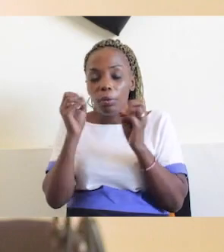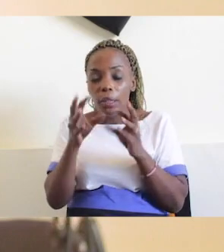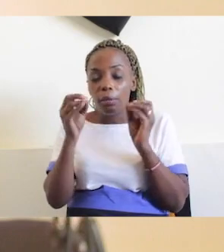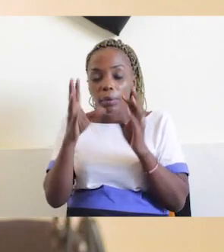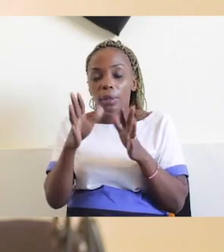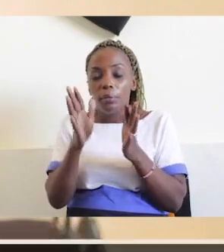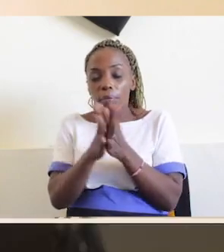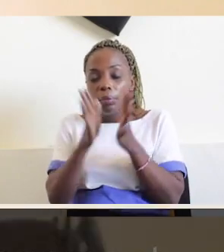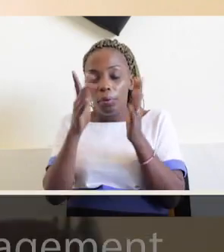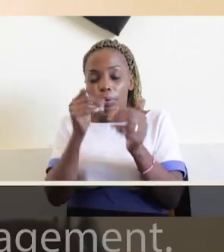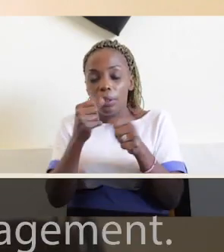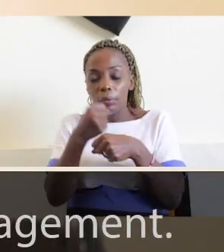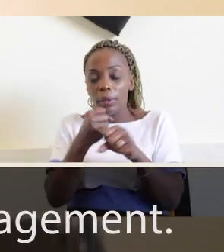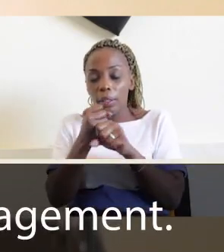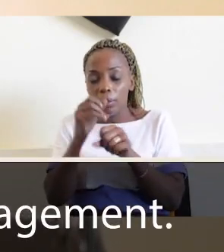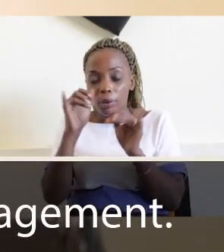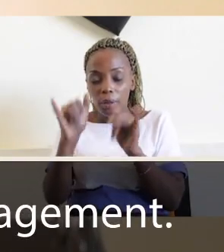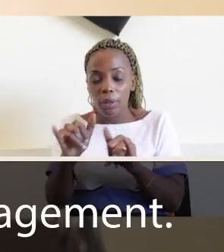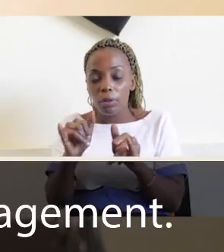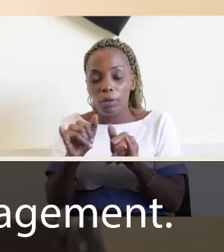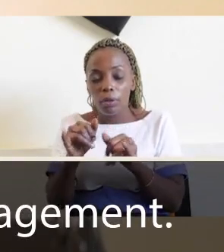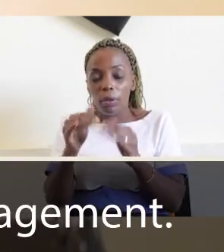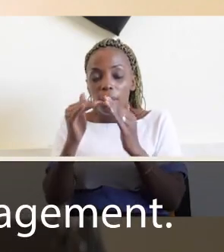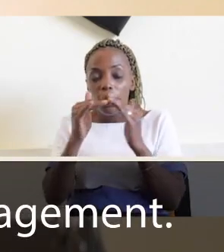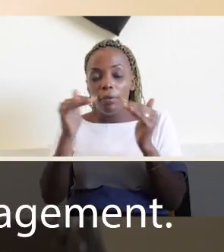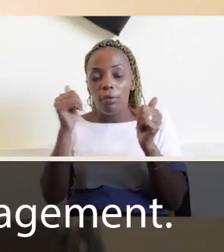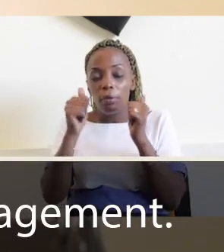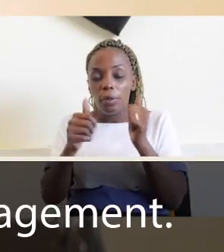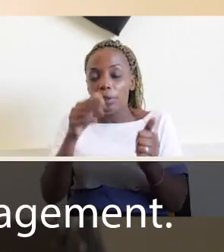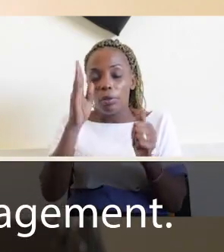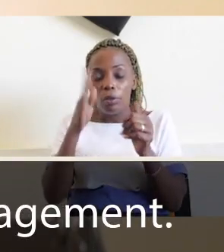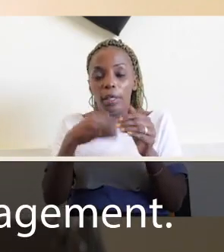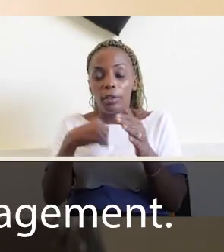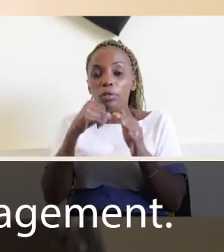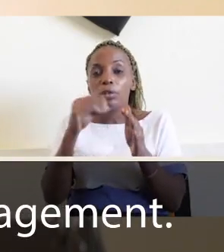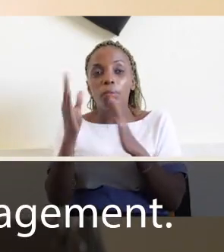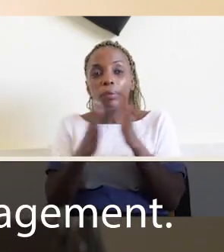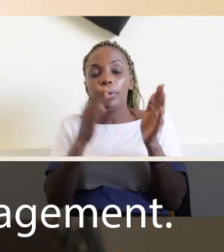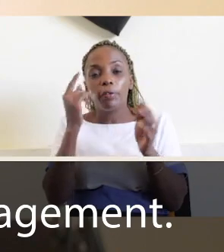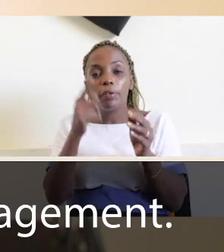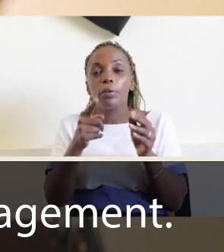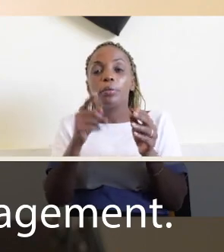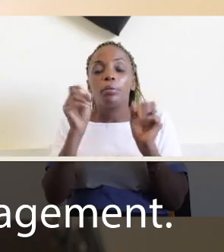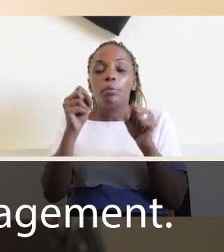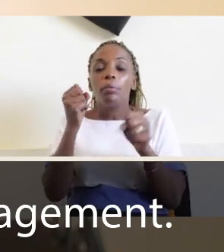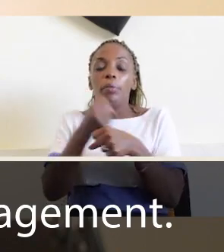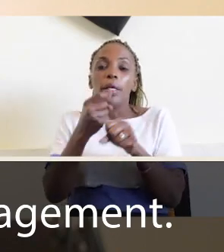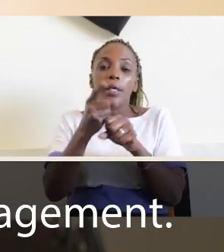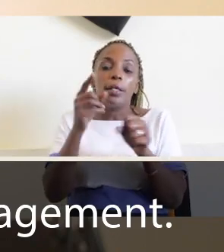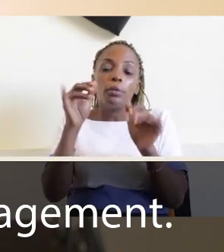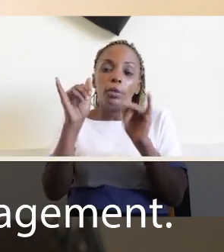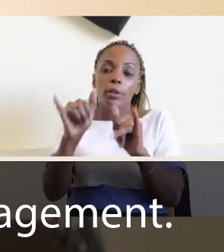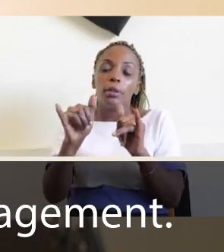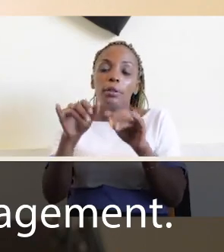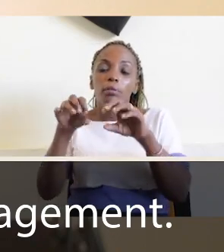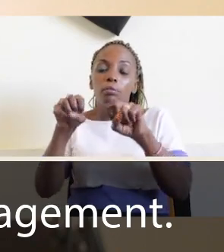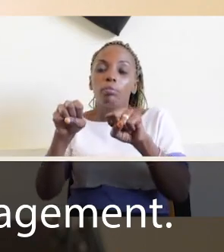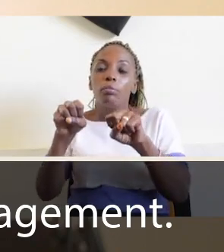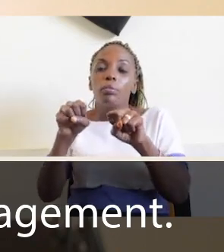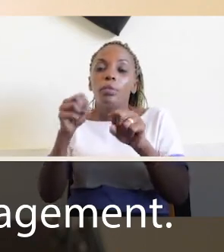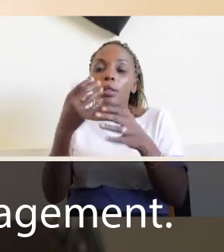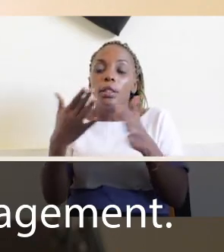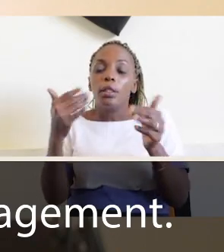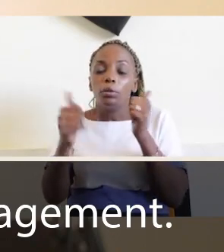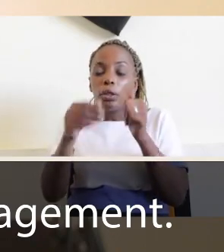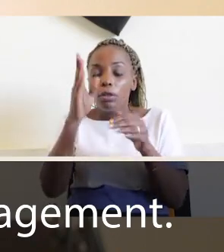that will cause you to settle at a level that God has not prepared for you. That will cause you to settle at those things that God